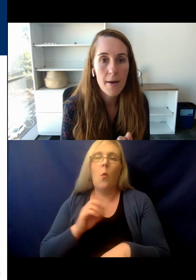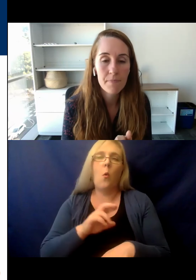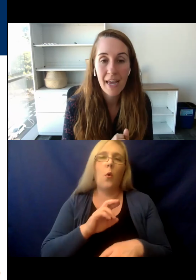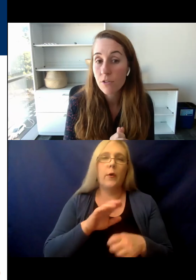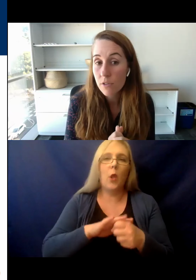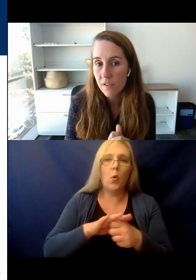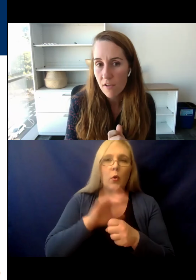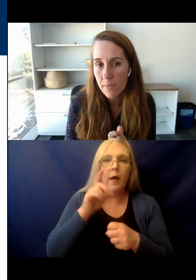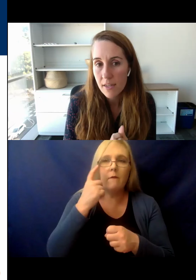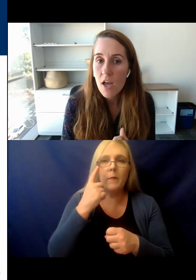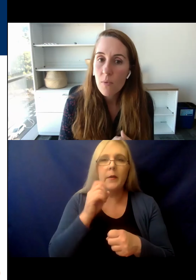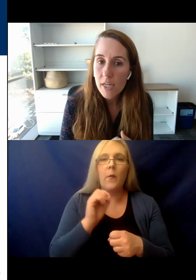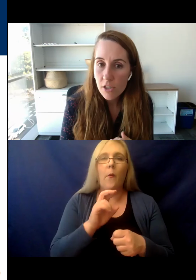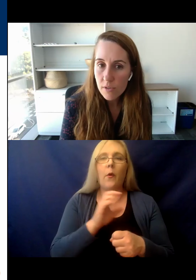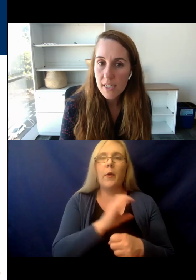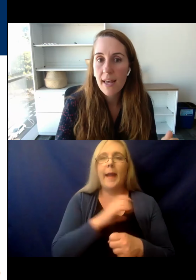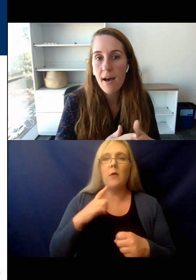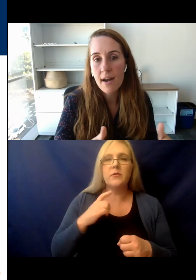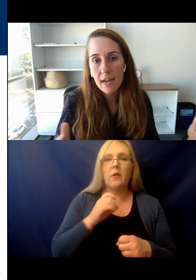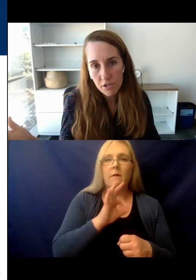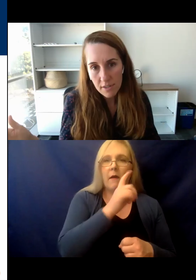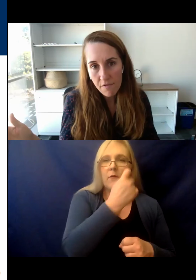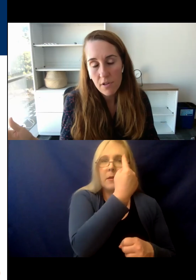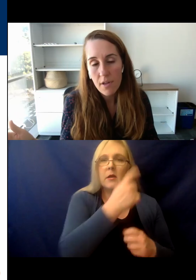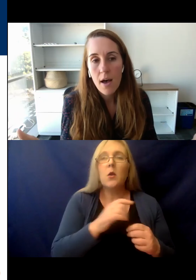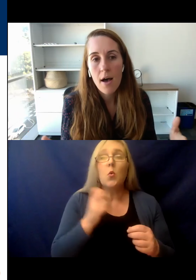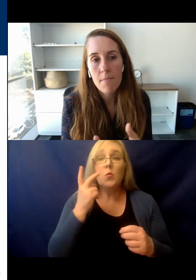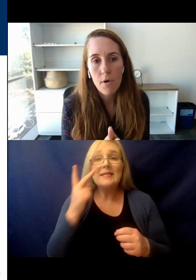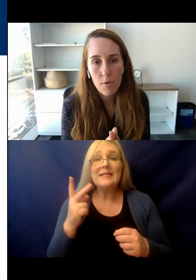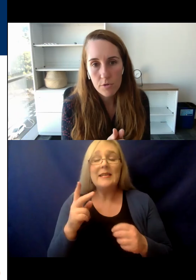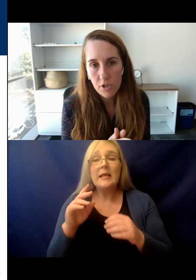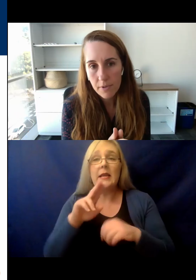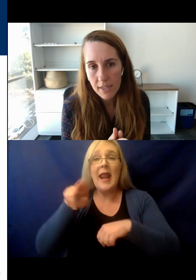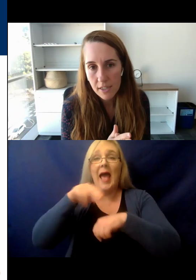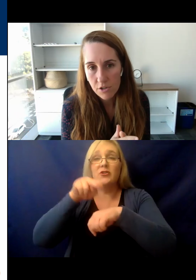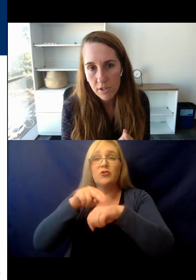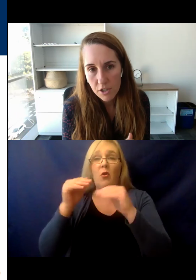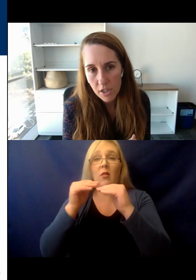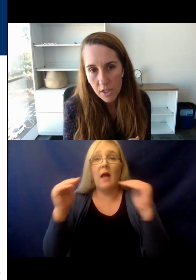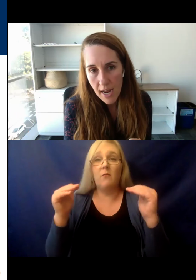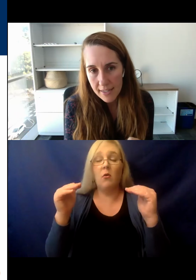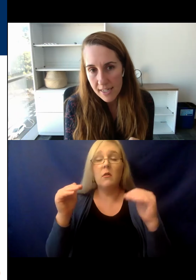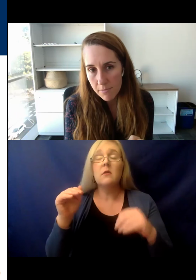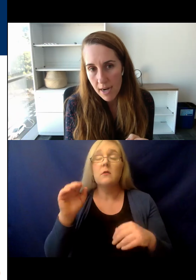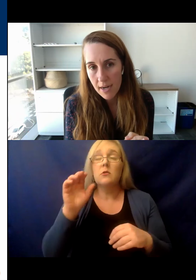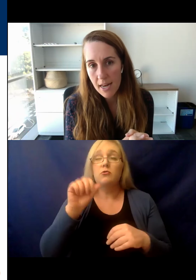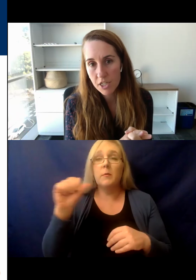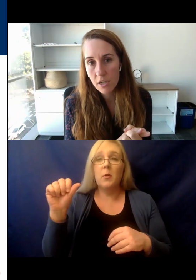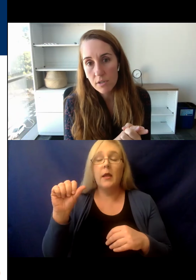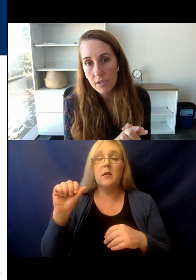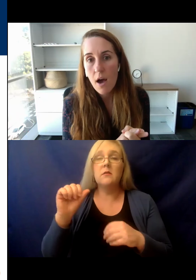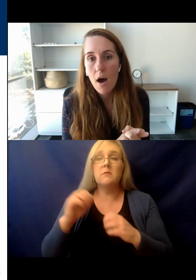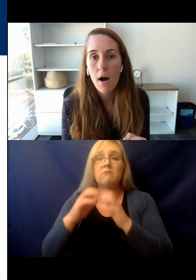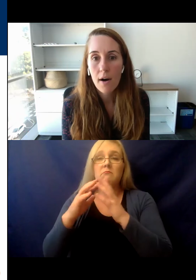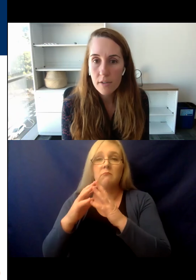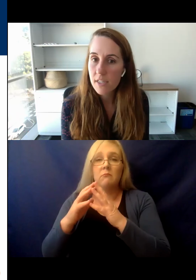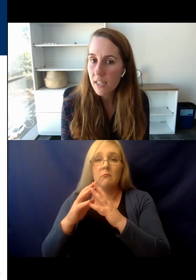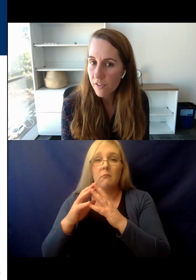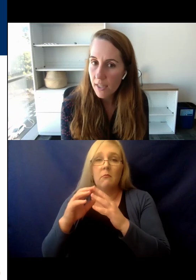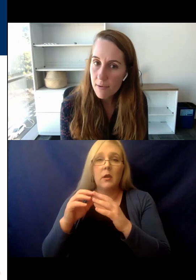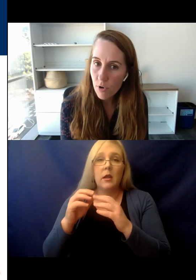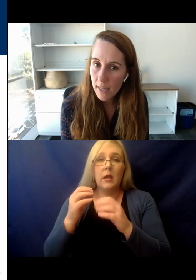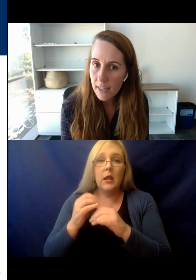or councils of governments. We do see that on a national level, AAAs that are structured as independent NGOs